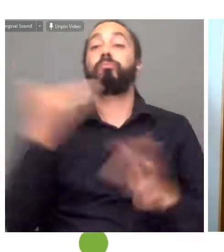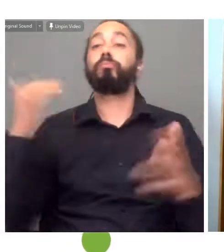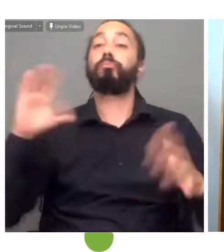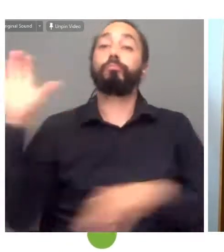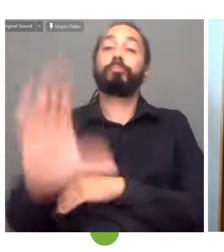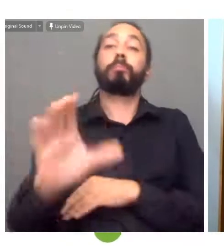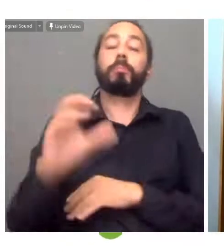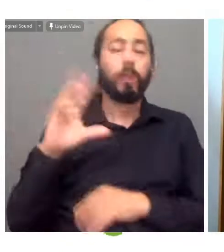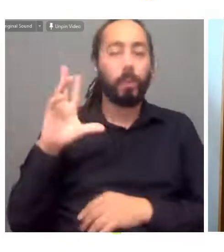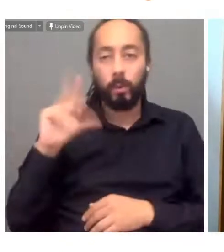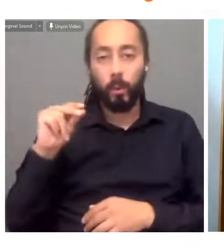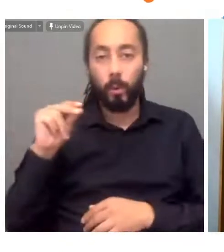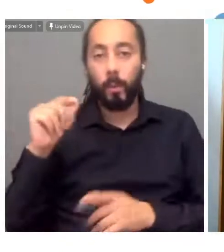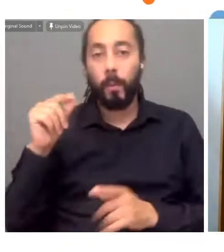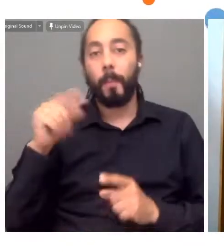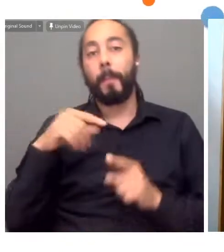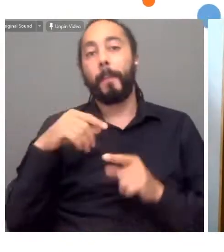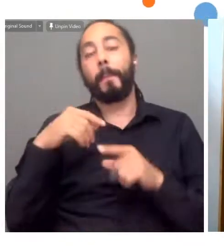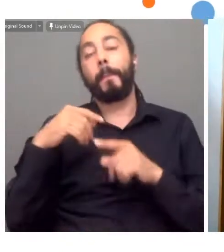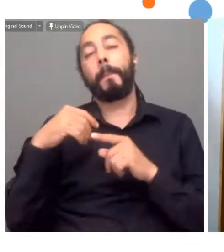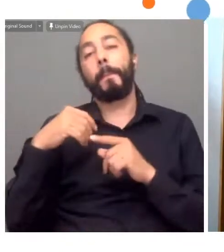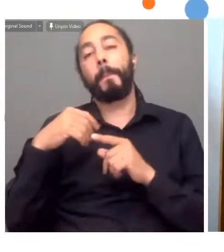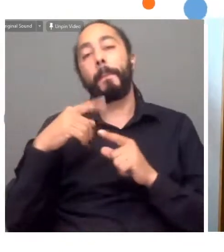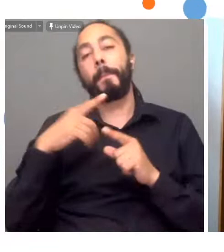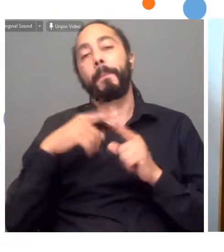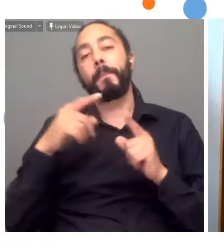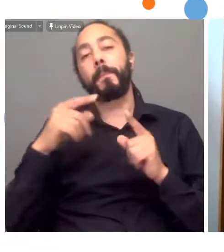know, I mean